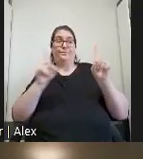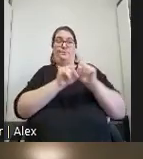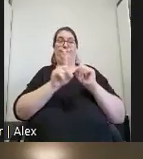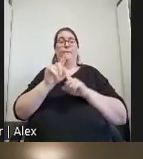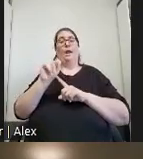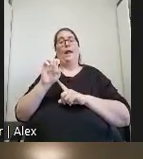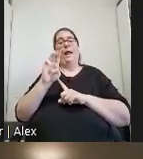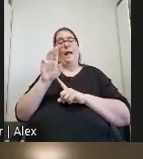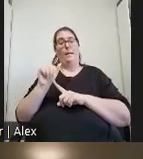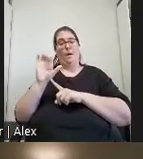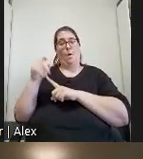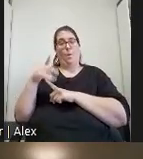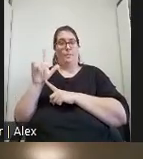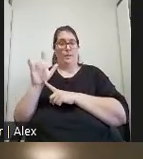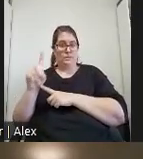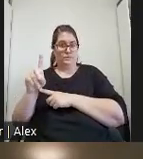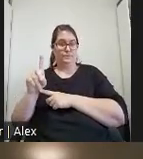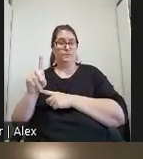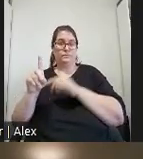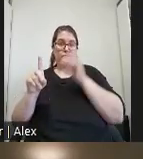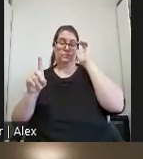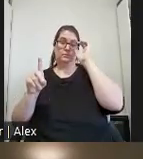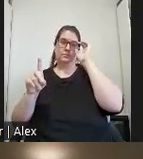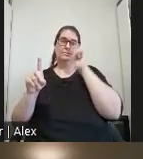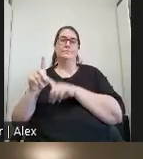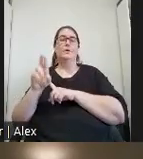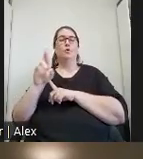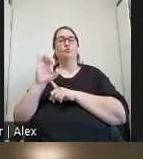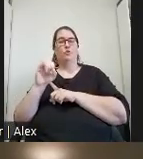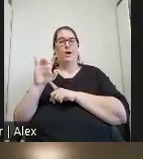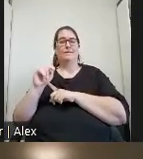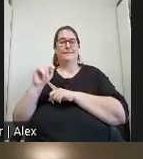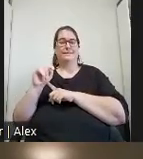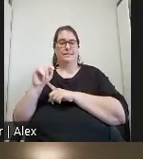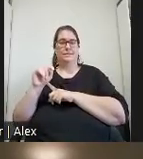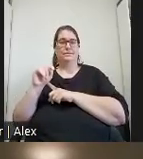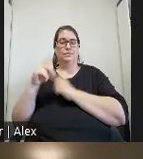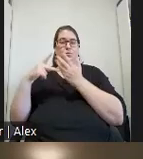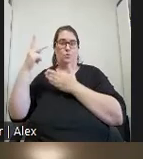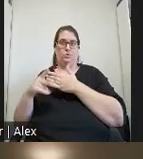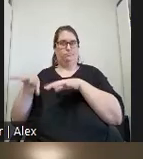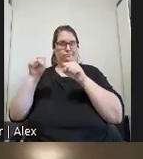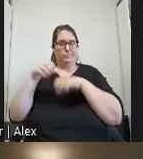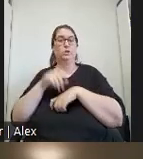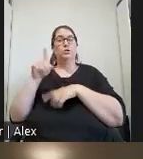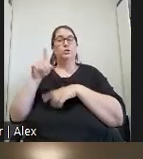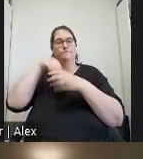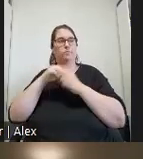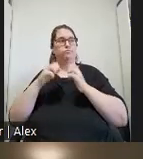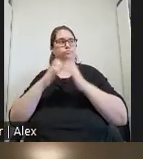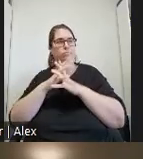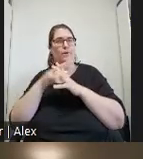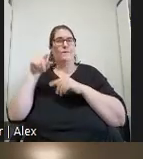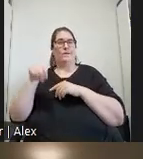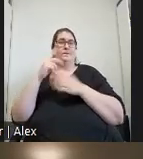and technology coordinator for the Schlifer Clinic's RISA project. Emma has been involved in the development and implementation of RISA,